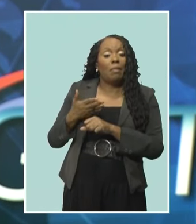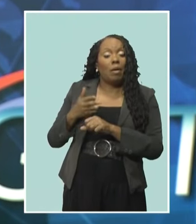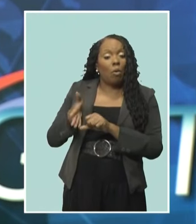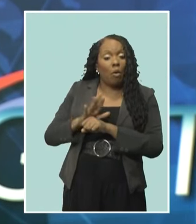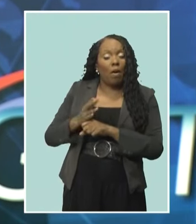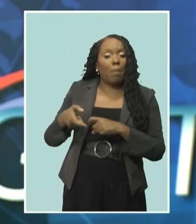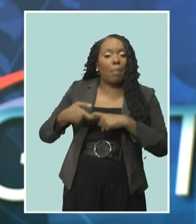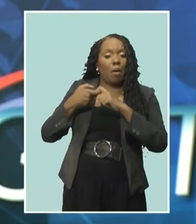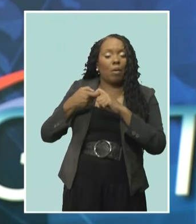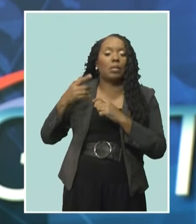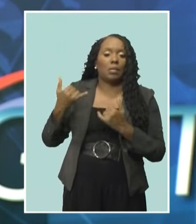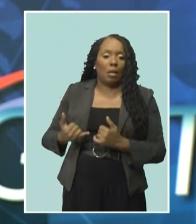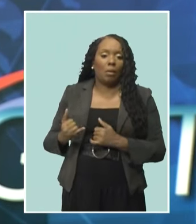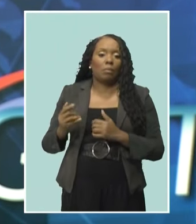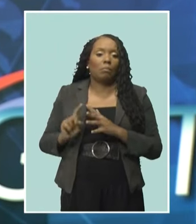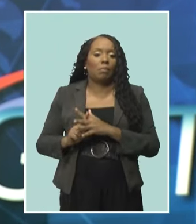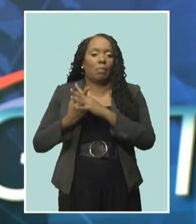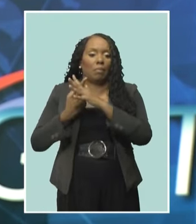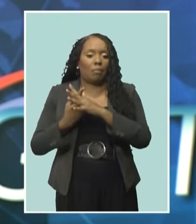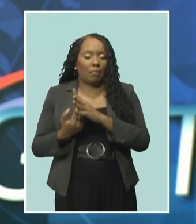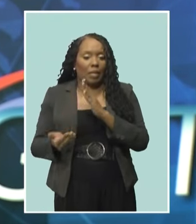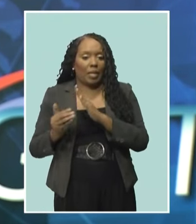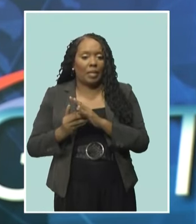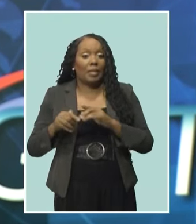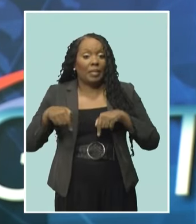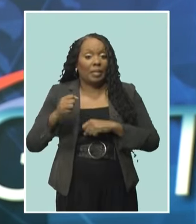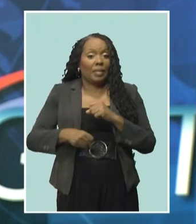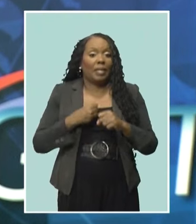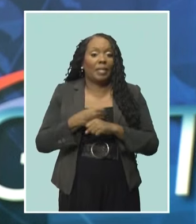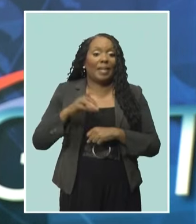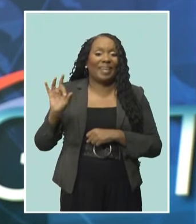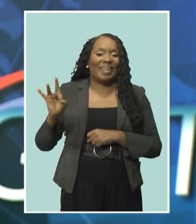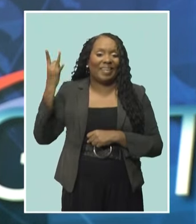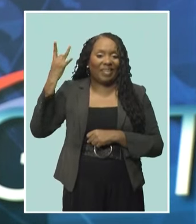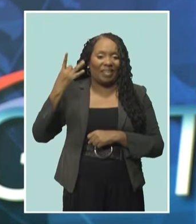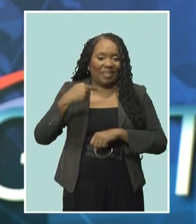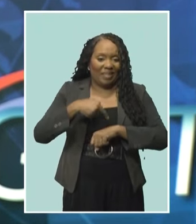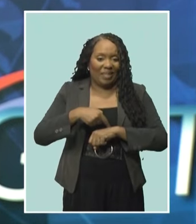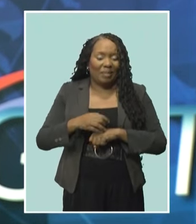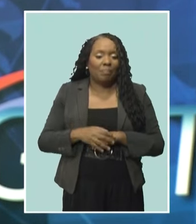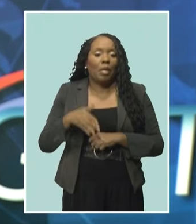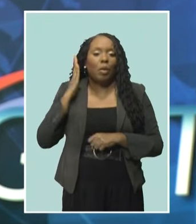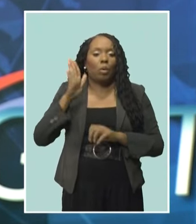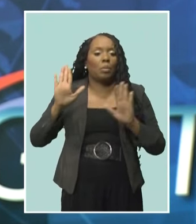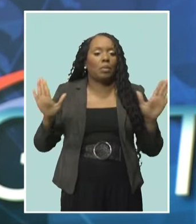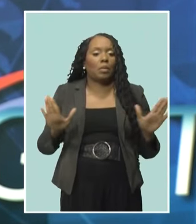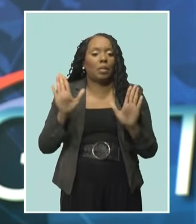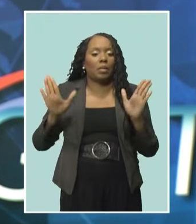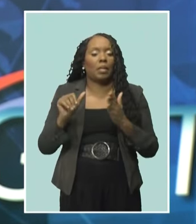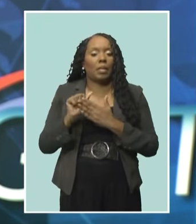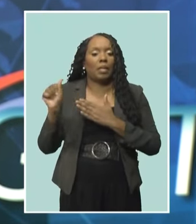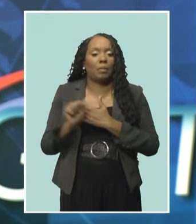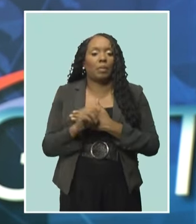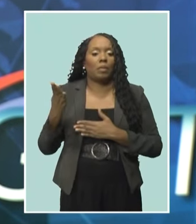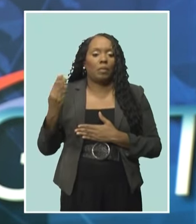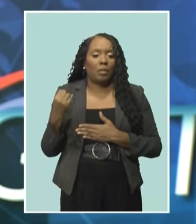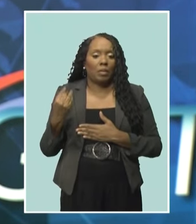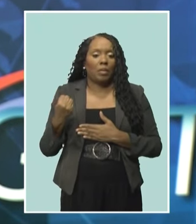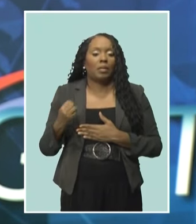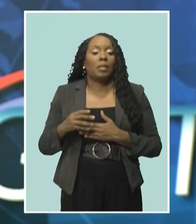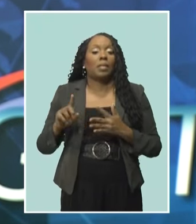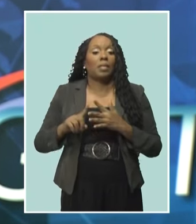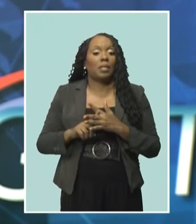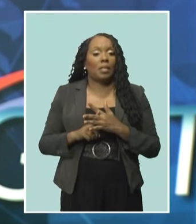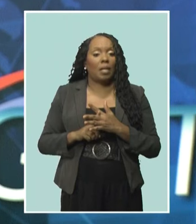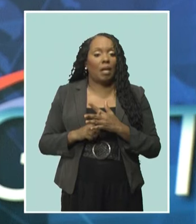participation. Well, this year is the eighth edition of the race, which is slated for this coming Sunday. The RBC Race for the Kids started